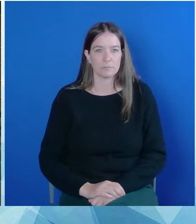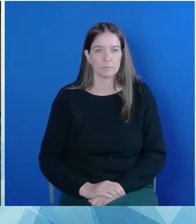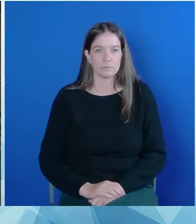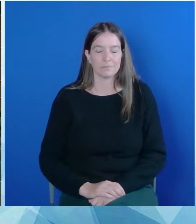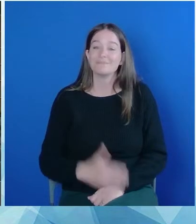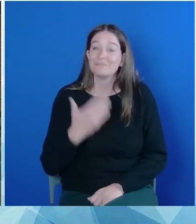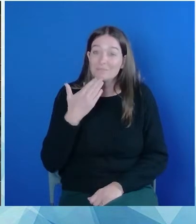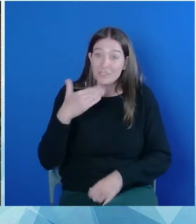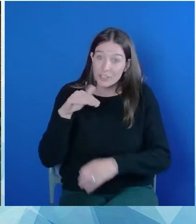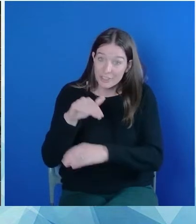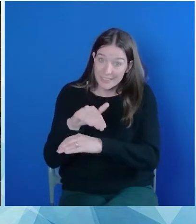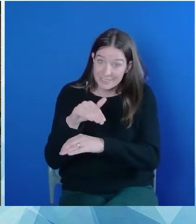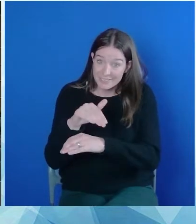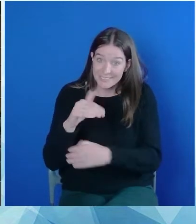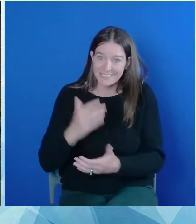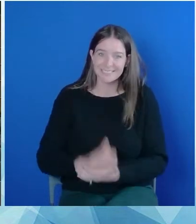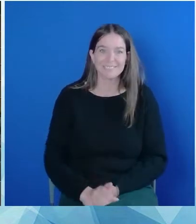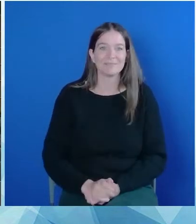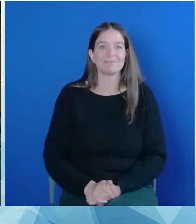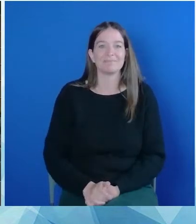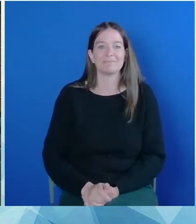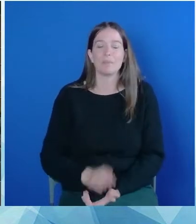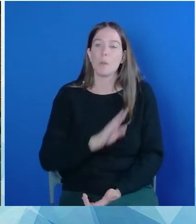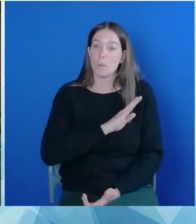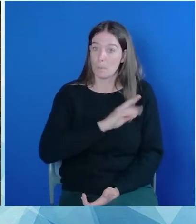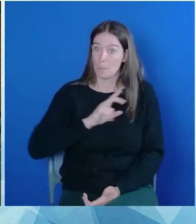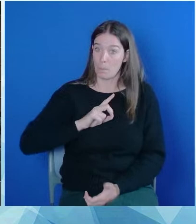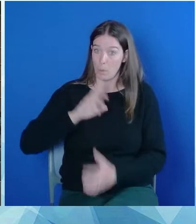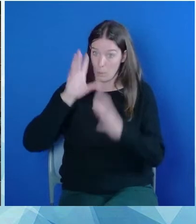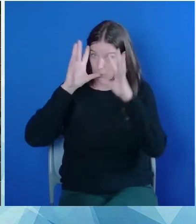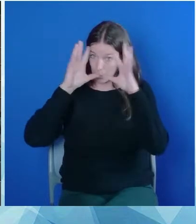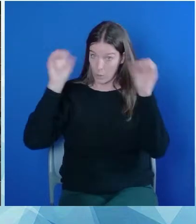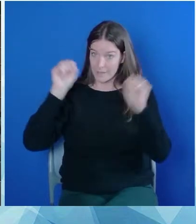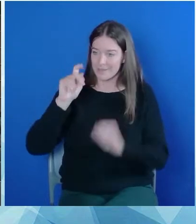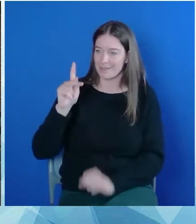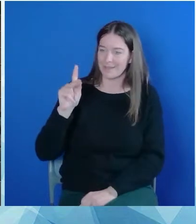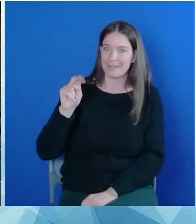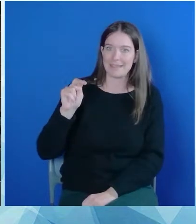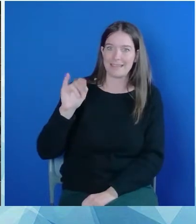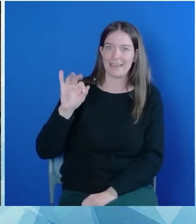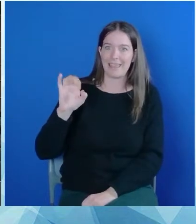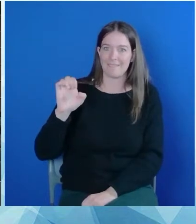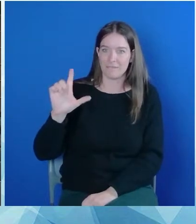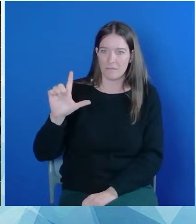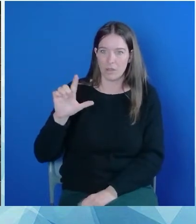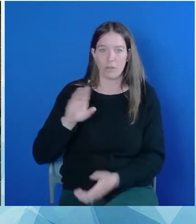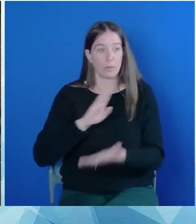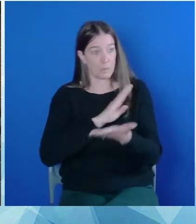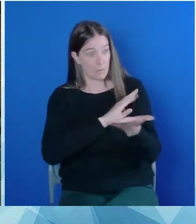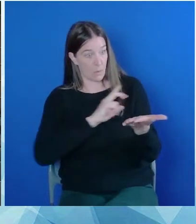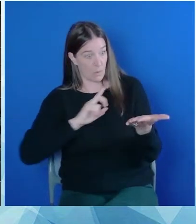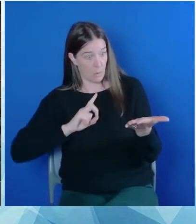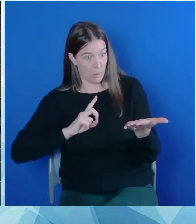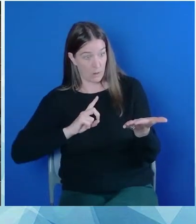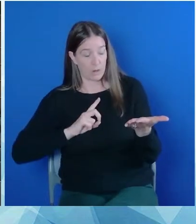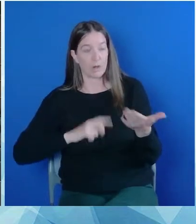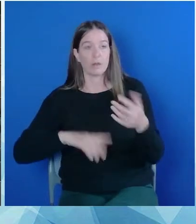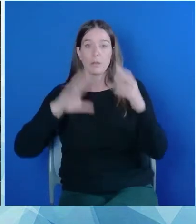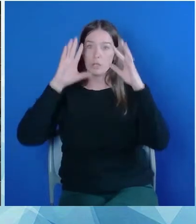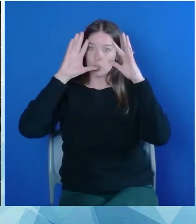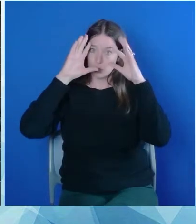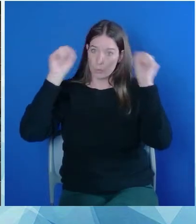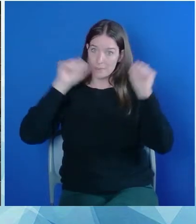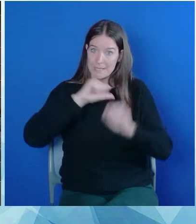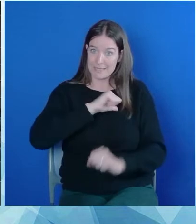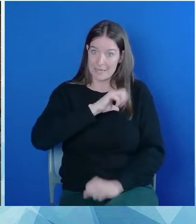Good evening, Board President Neifel, board members, Superintendent Reichman, and Assistant Superintendents Cooper